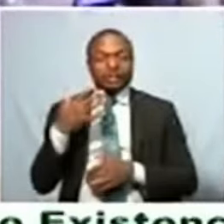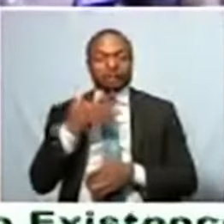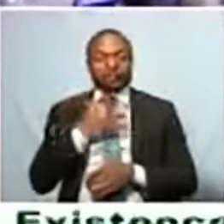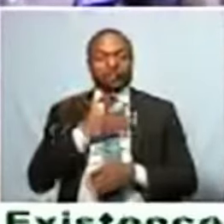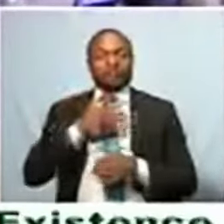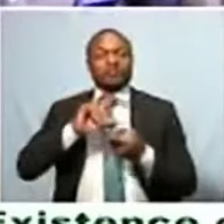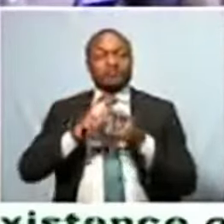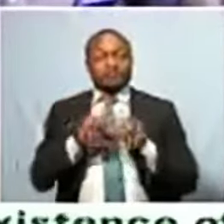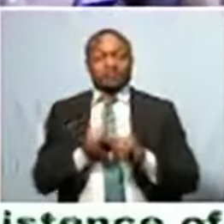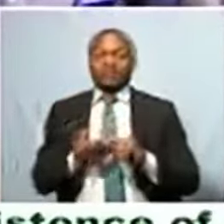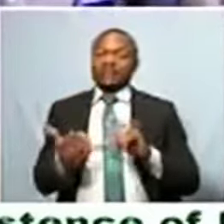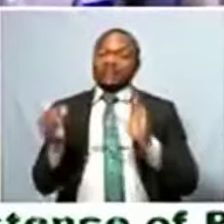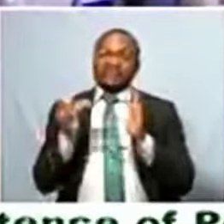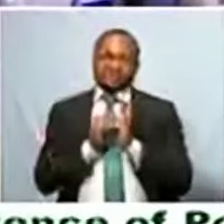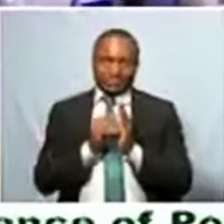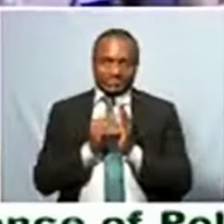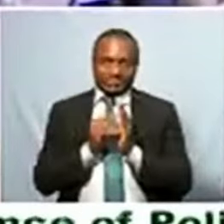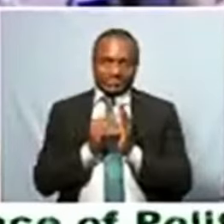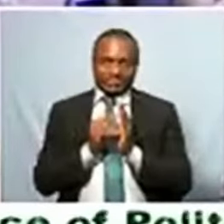colleague again